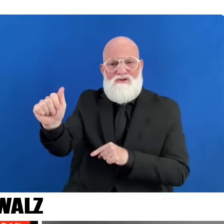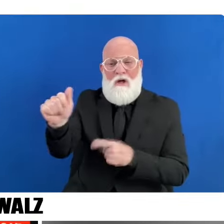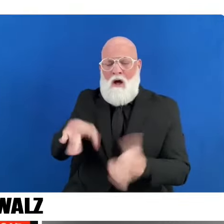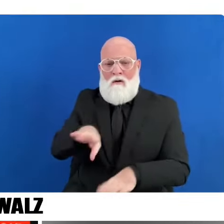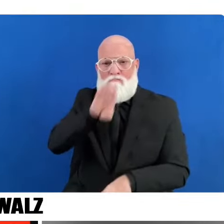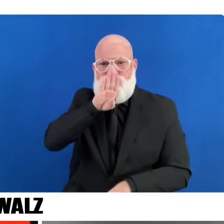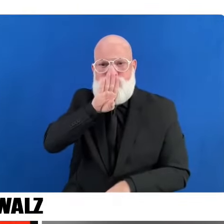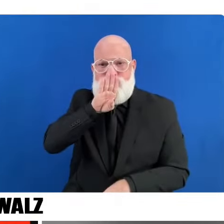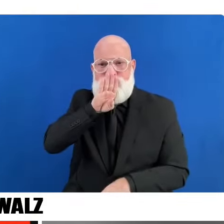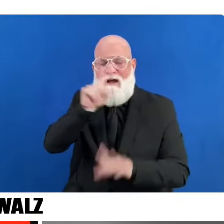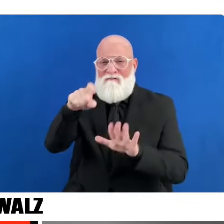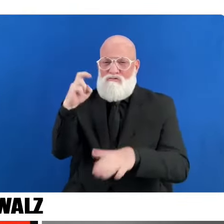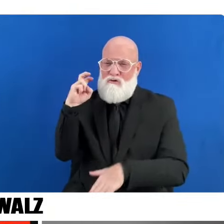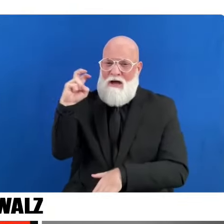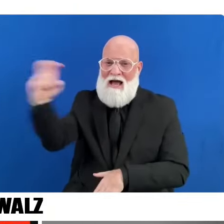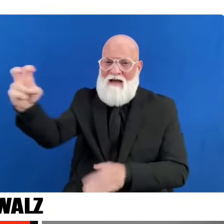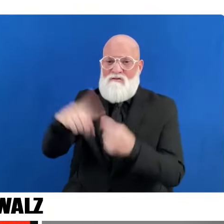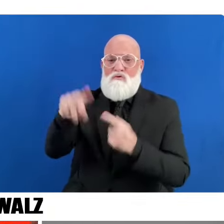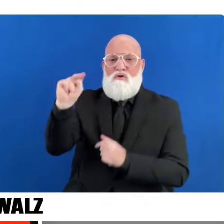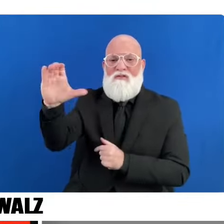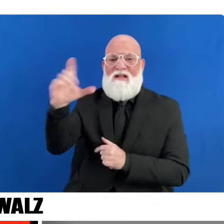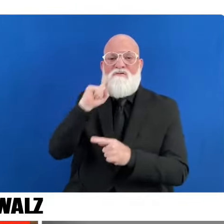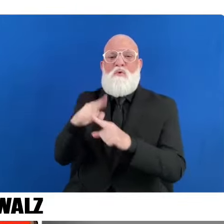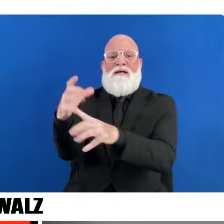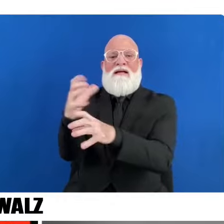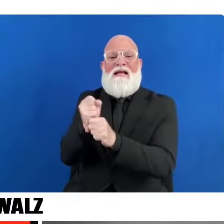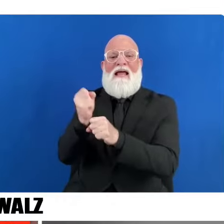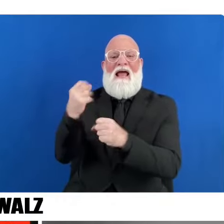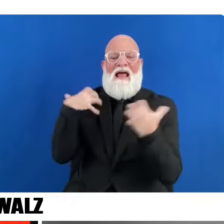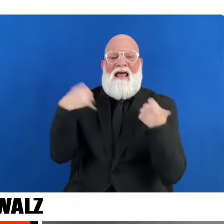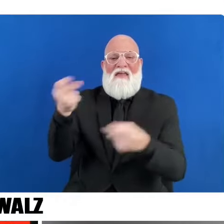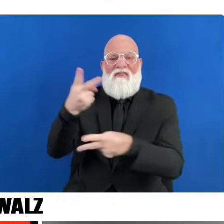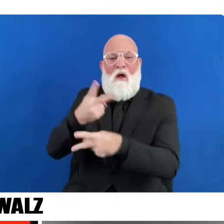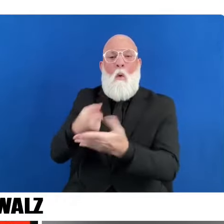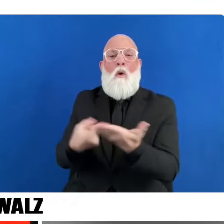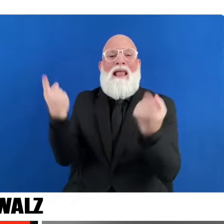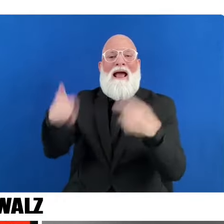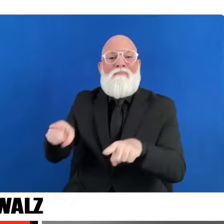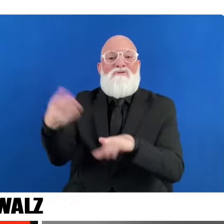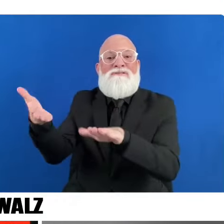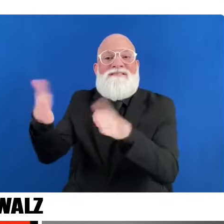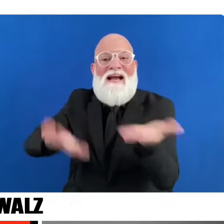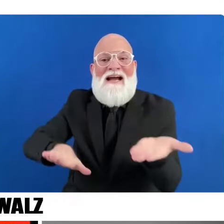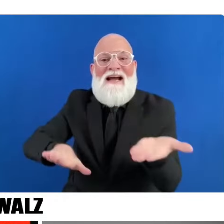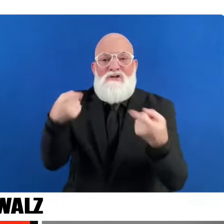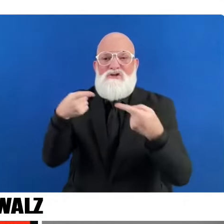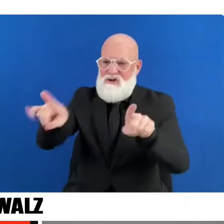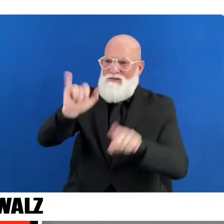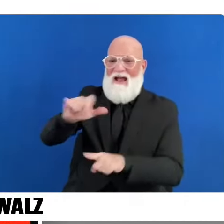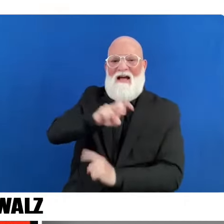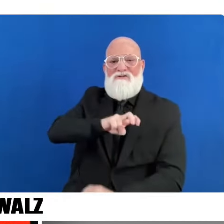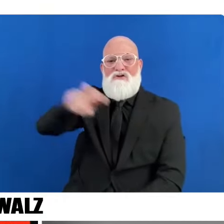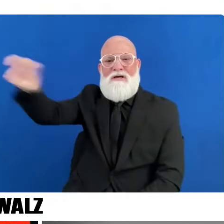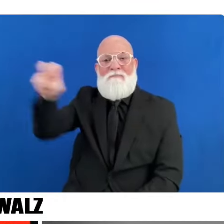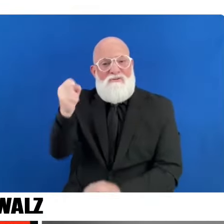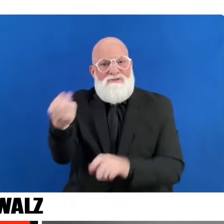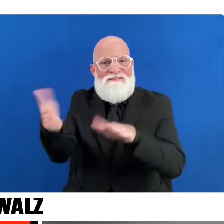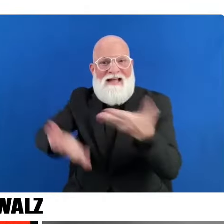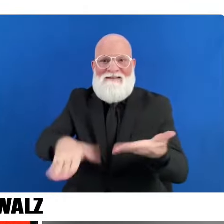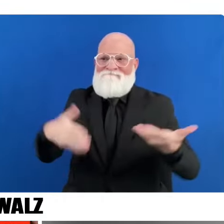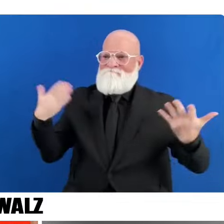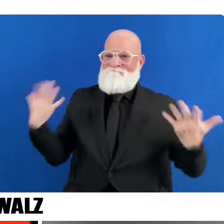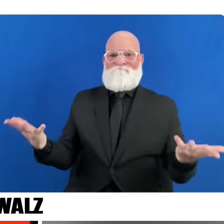care. Amber Thurman died in that journey back and forth. The fact of the matter is, how can we as a